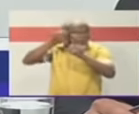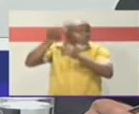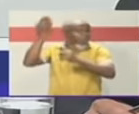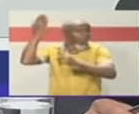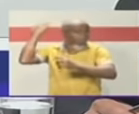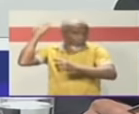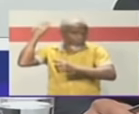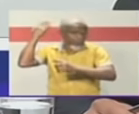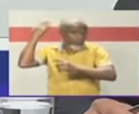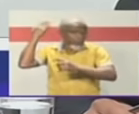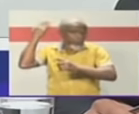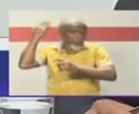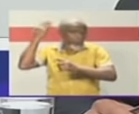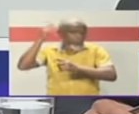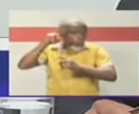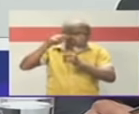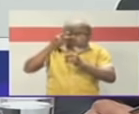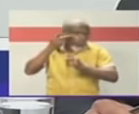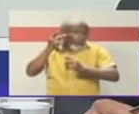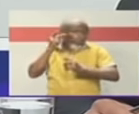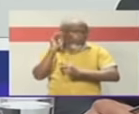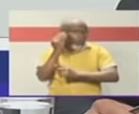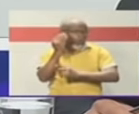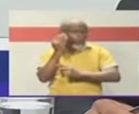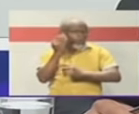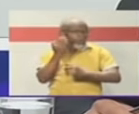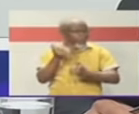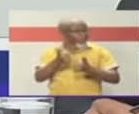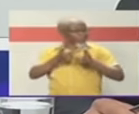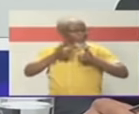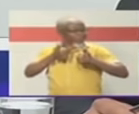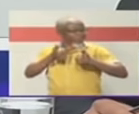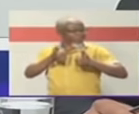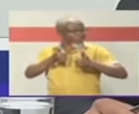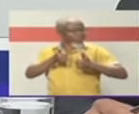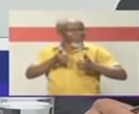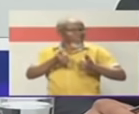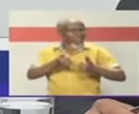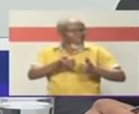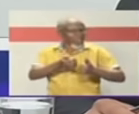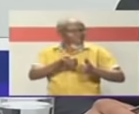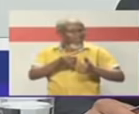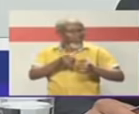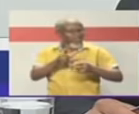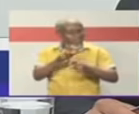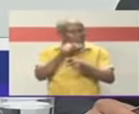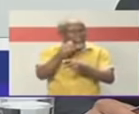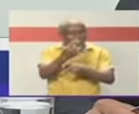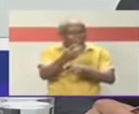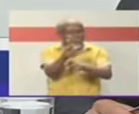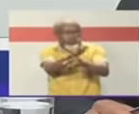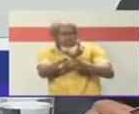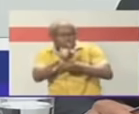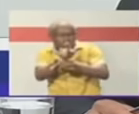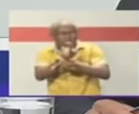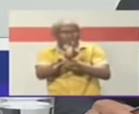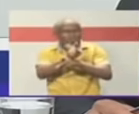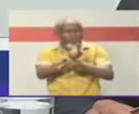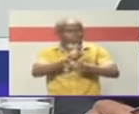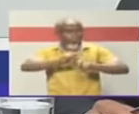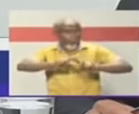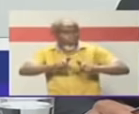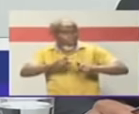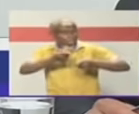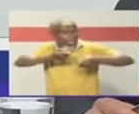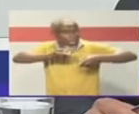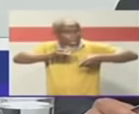seem to be relatively good, and even though we were alerting the population, don't be complacent. Because 3 exploded